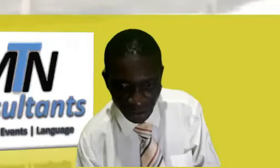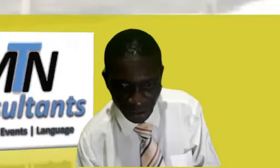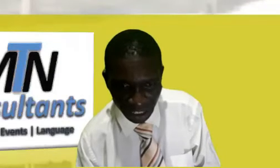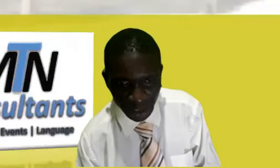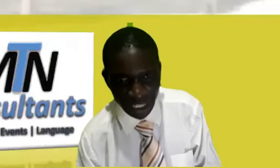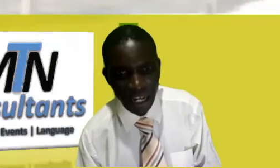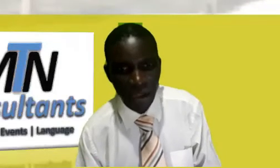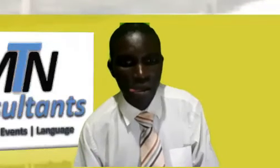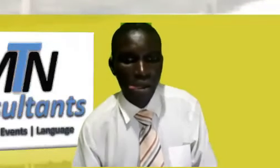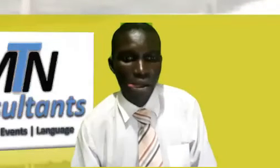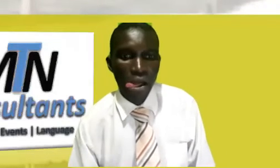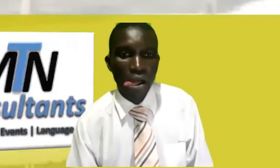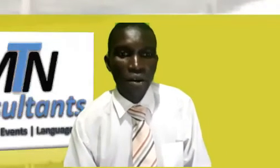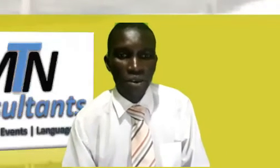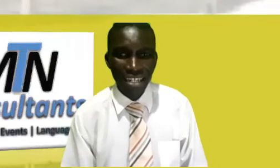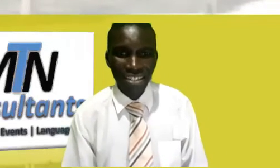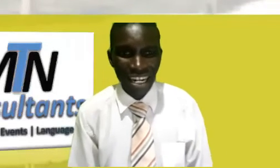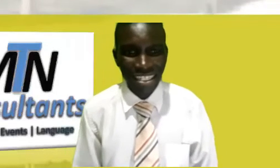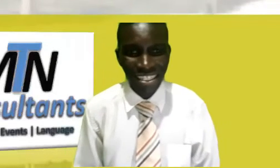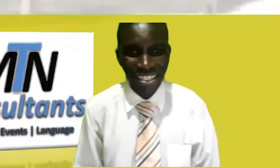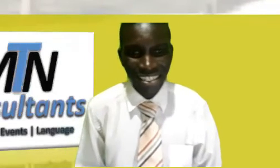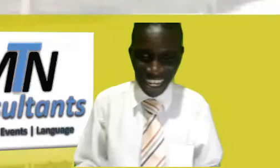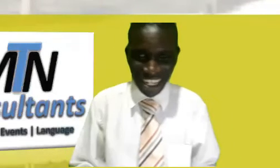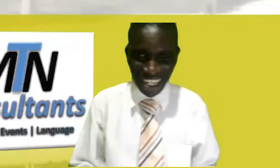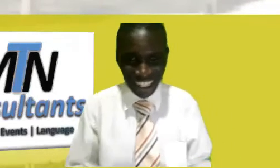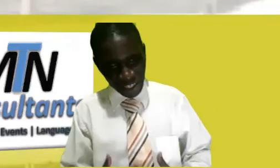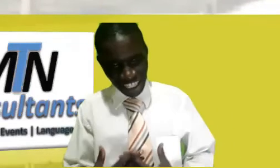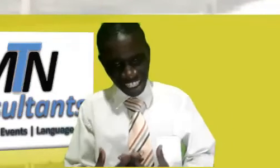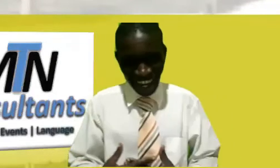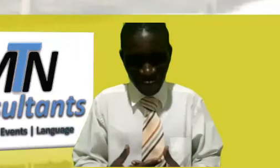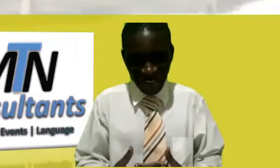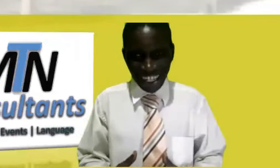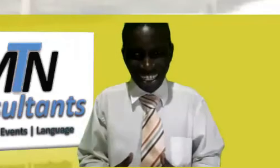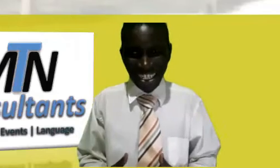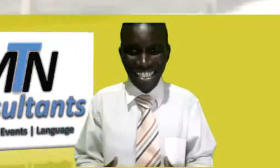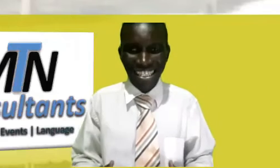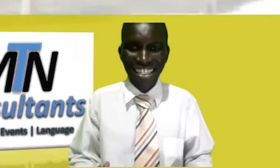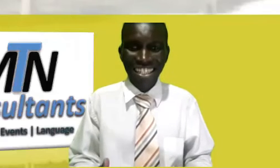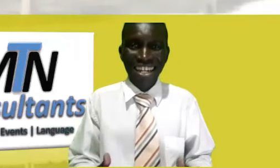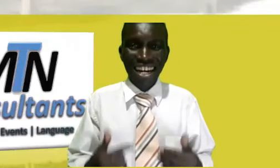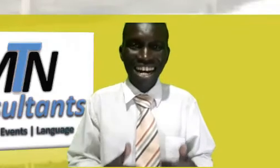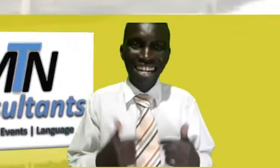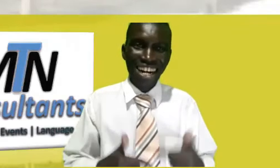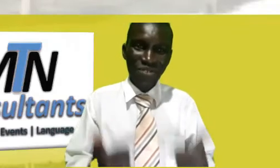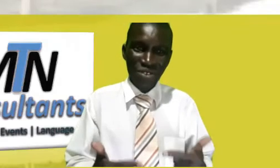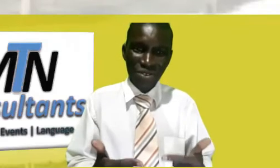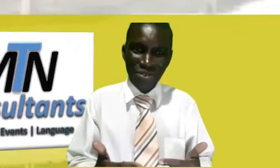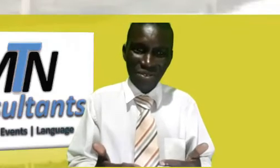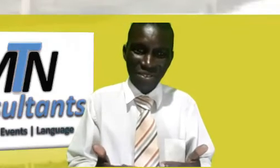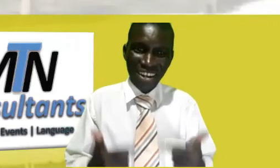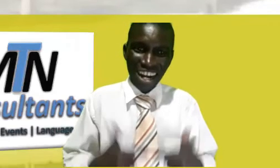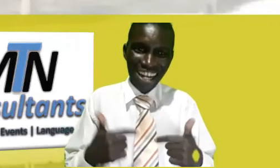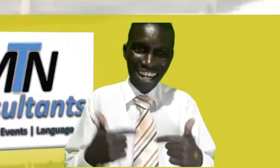I think everything. Okay. Right. We are signing two things now. It's I love